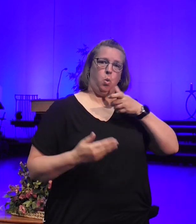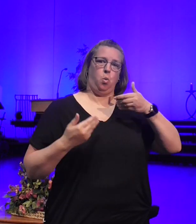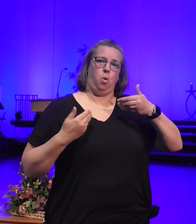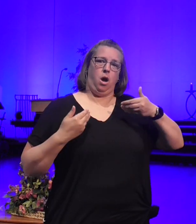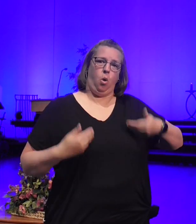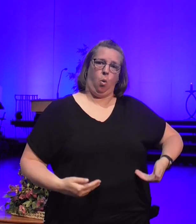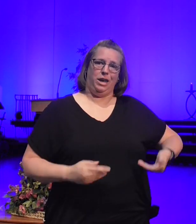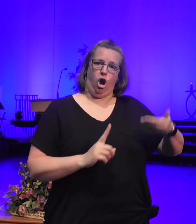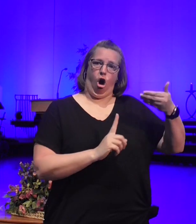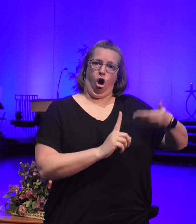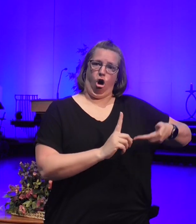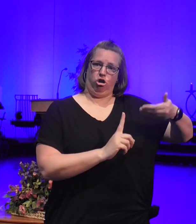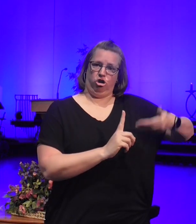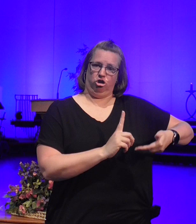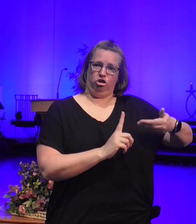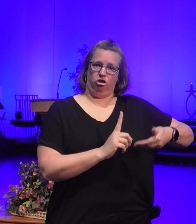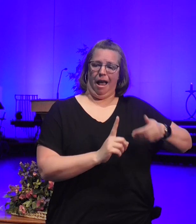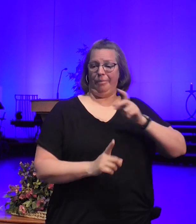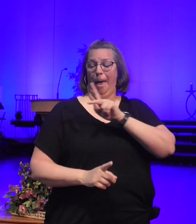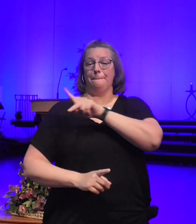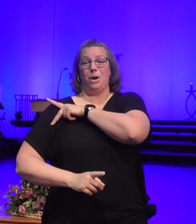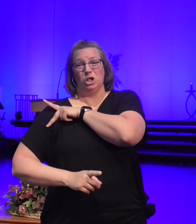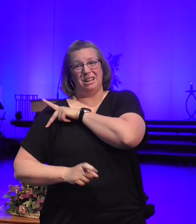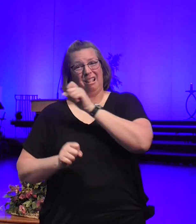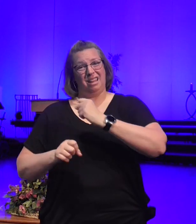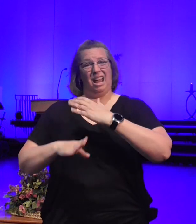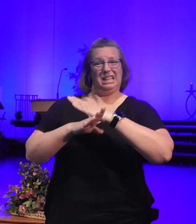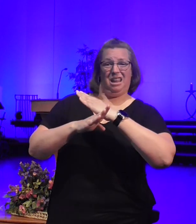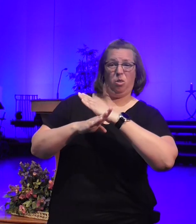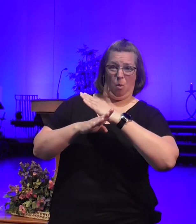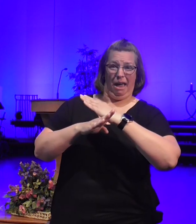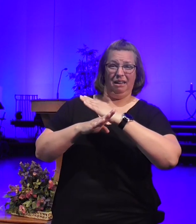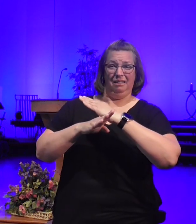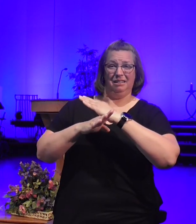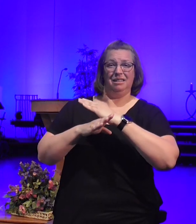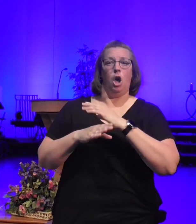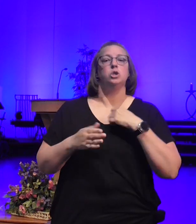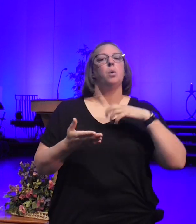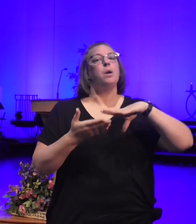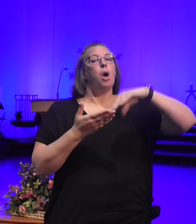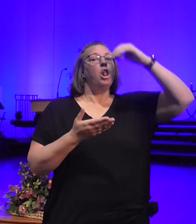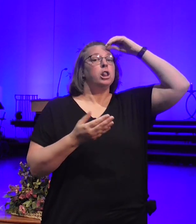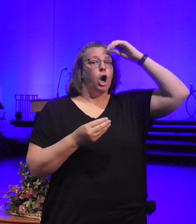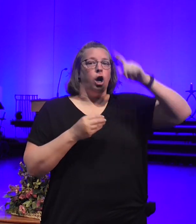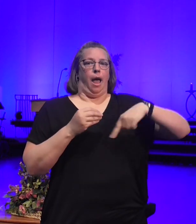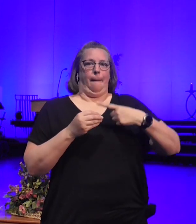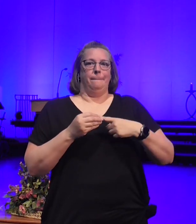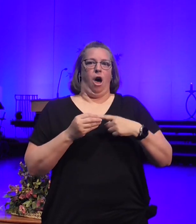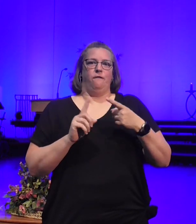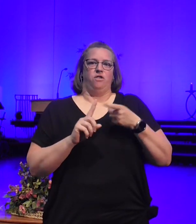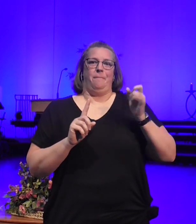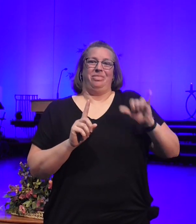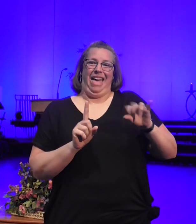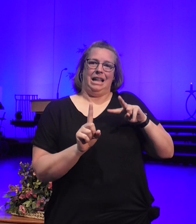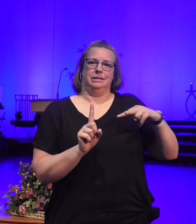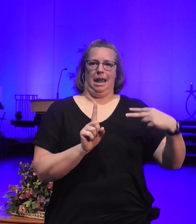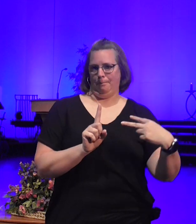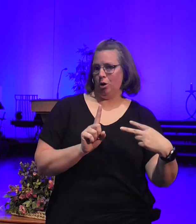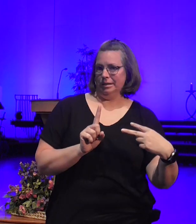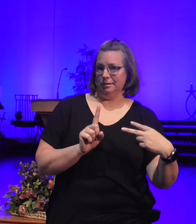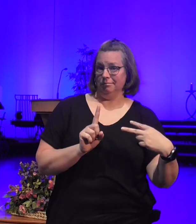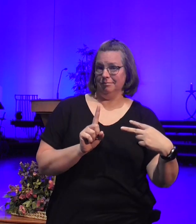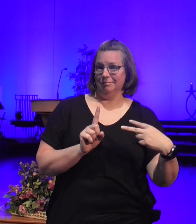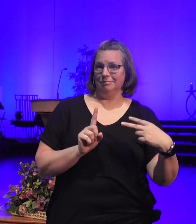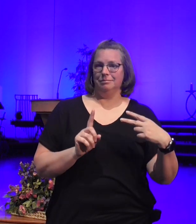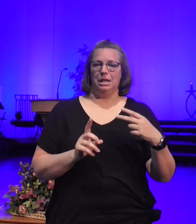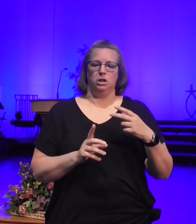that personality can get in the way of that essence. And so we're going to learn about the Enneagram from that standpoint of really rediscovering